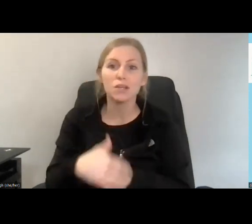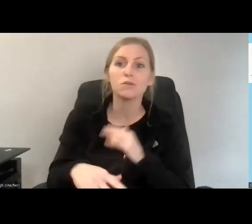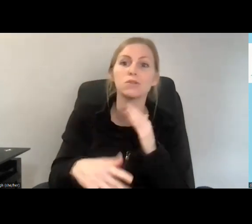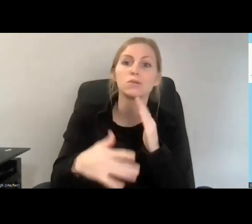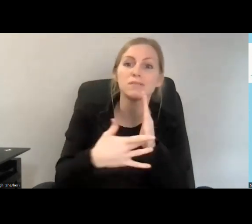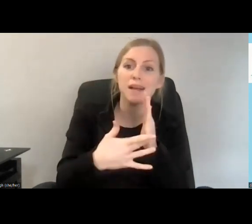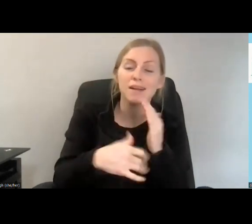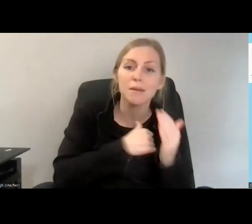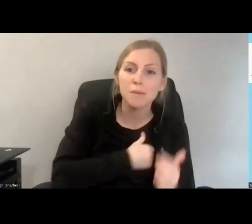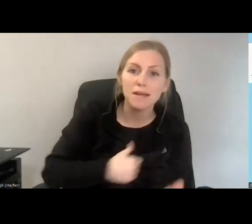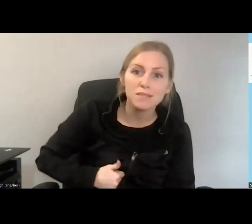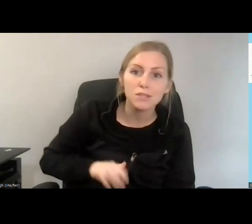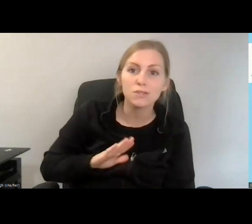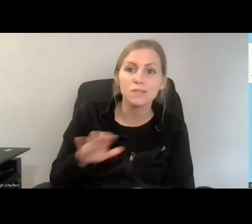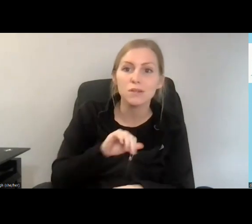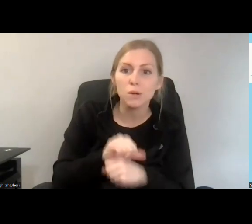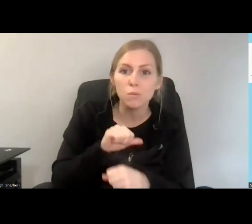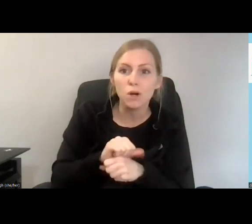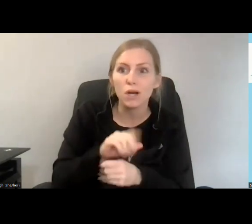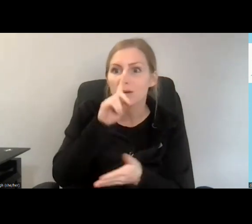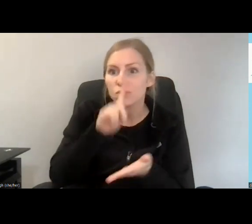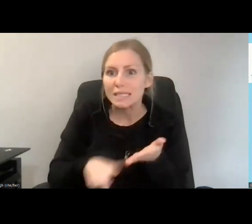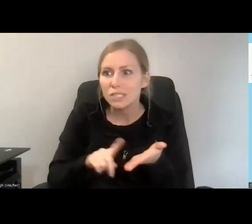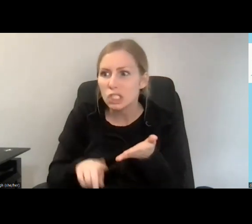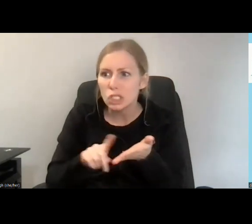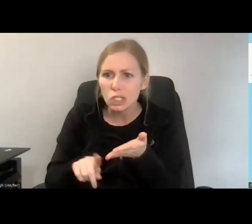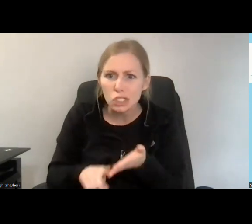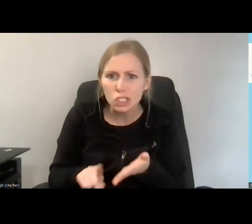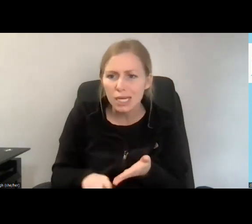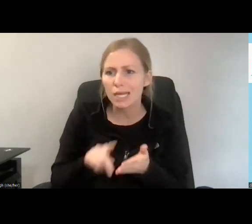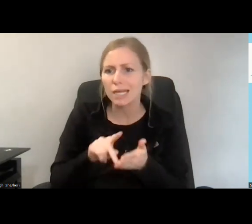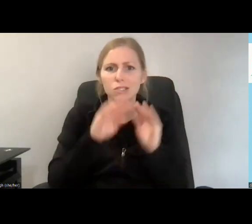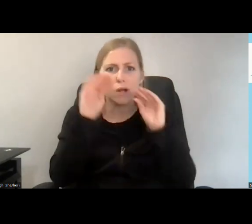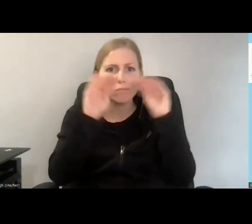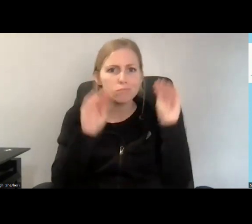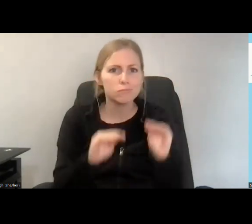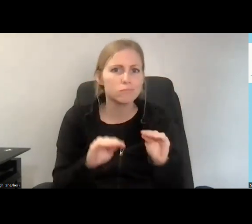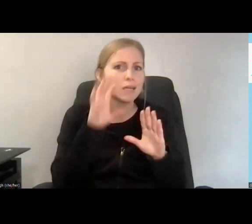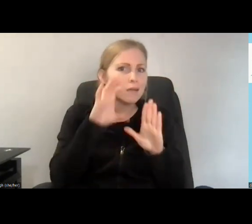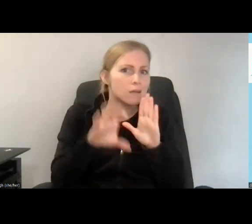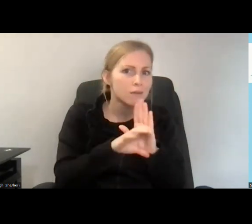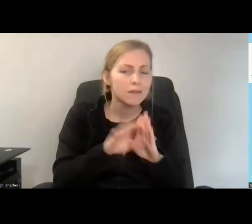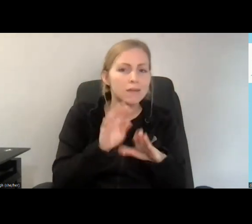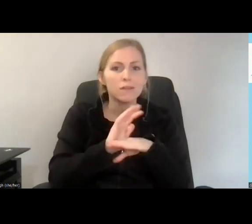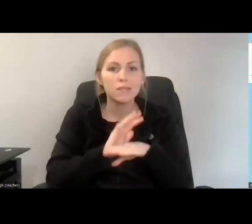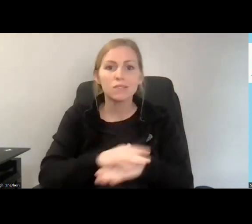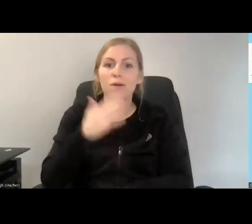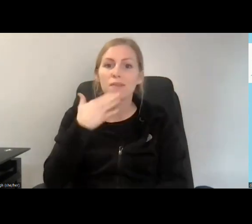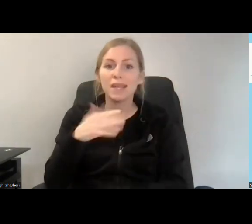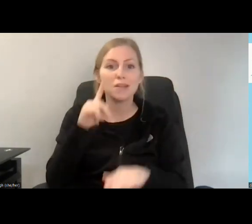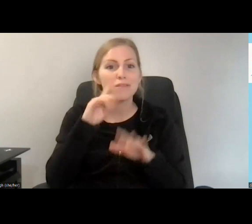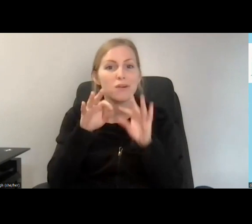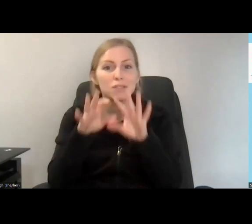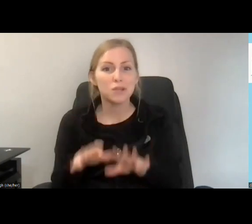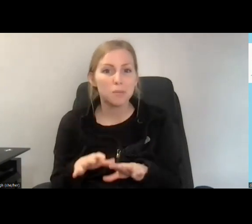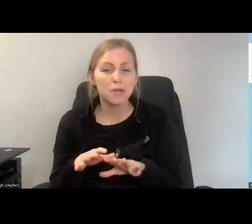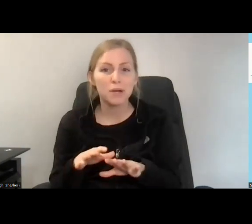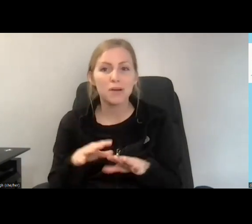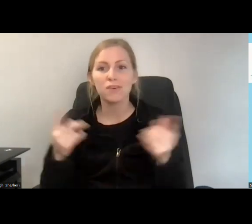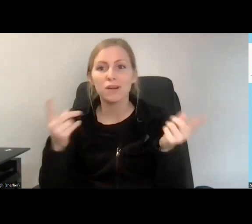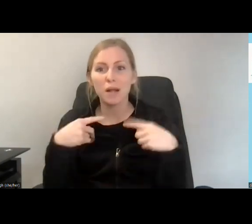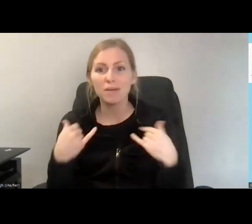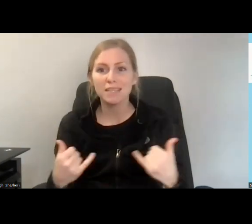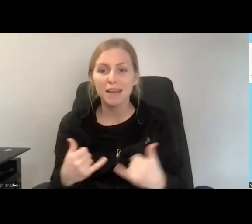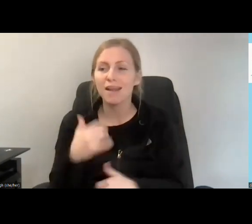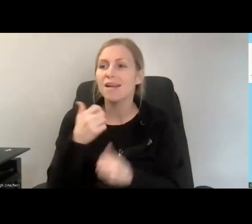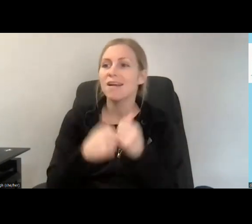they did, doing a little research and putting some of these graphics and videos together. And thanks to our interpreter here today. Everybody